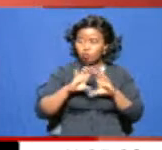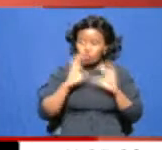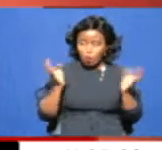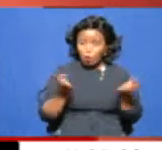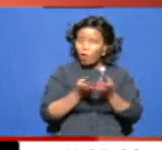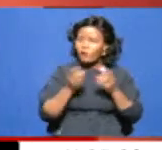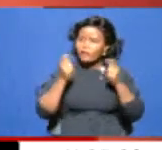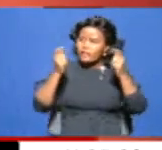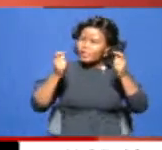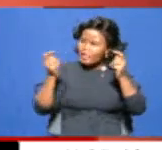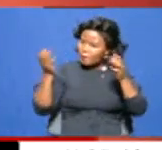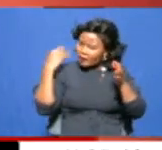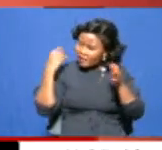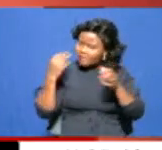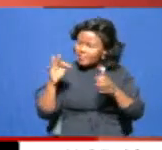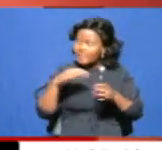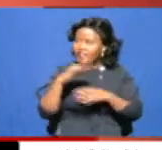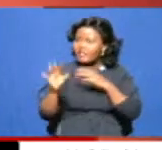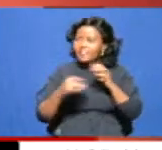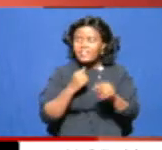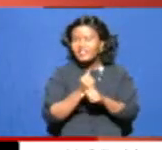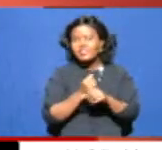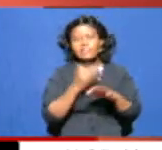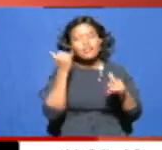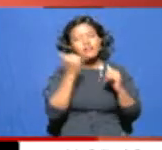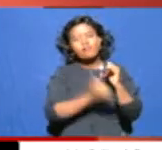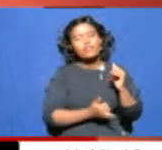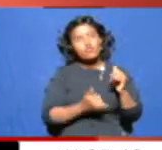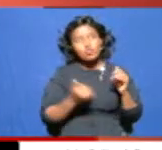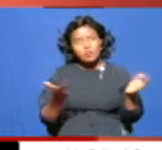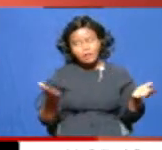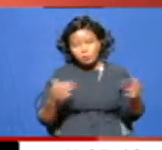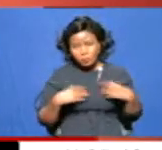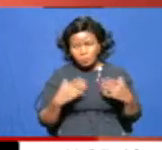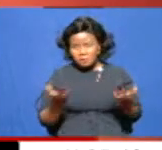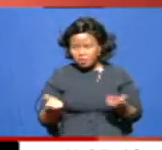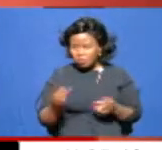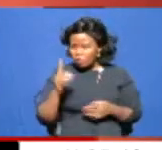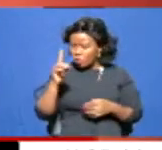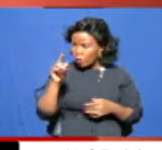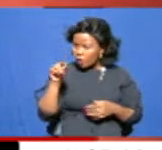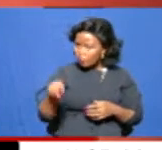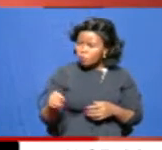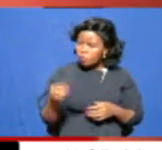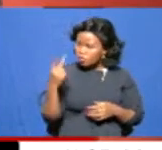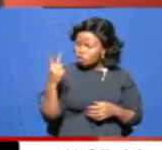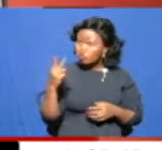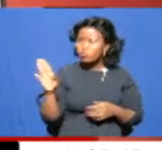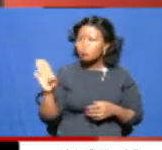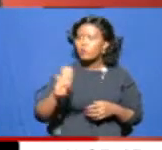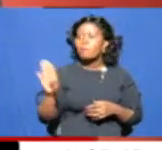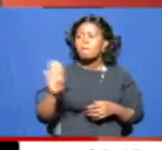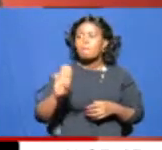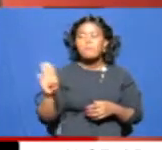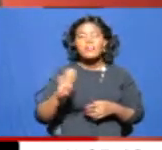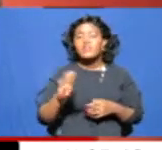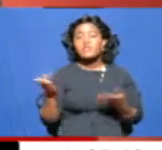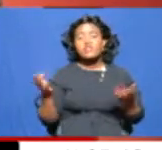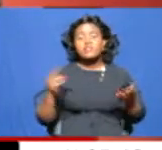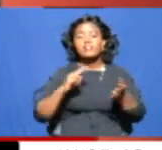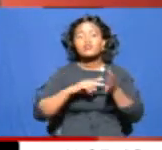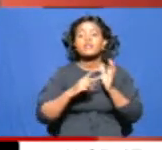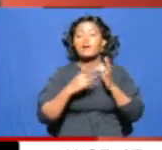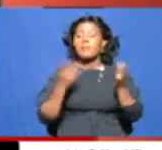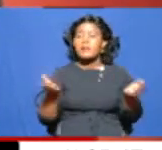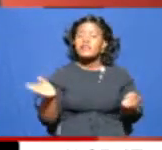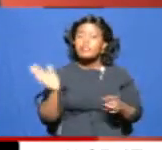was the viewership in the final? 1 billion. 1.2 actually. 1.2 billion. Mm-hmm. That shows you that the women game is being